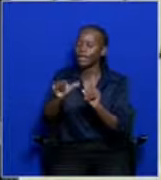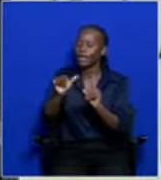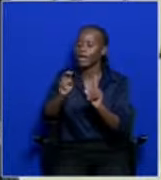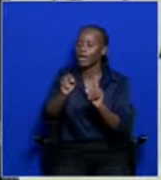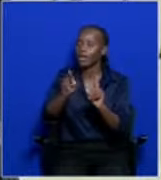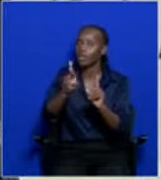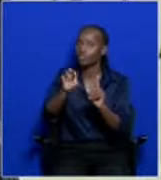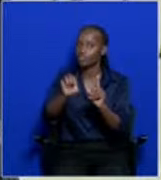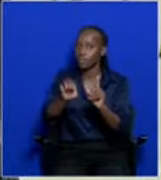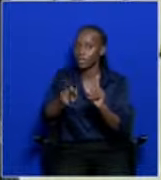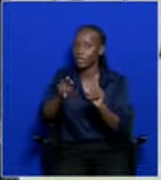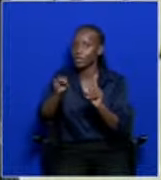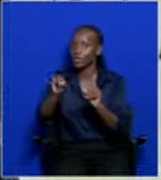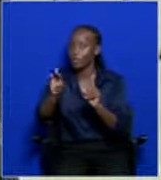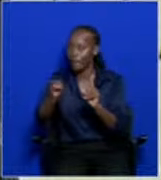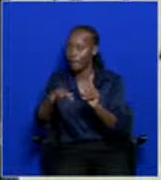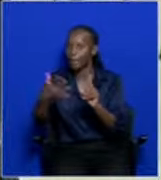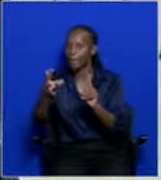to him by me.